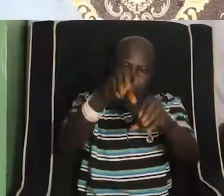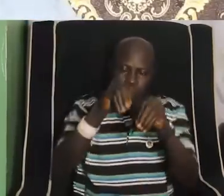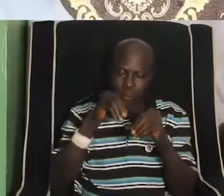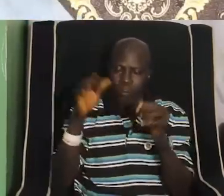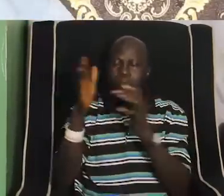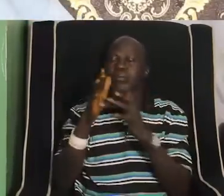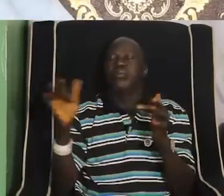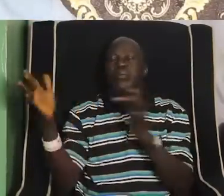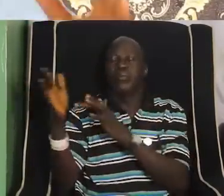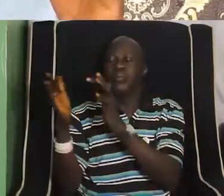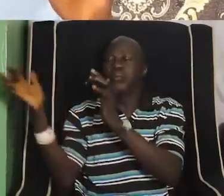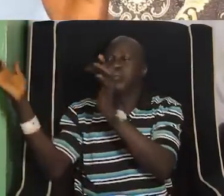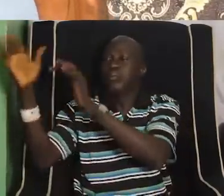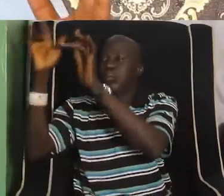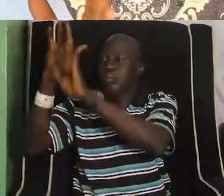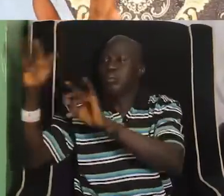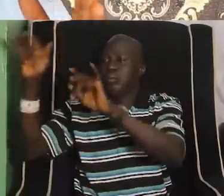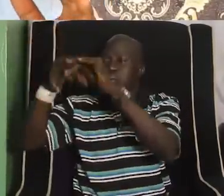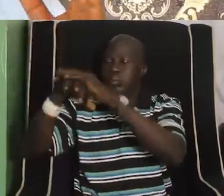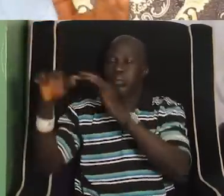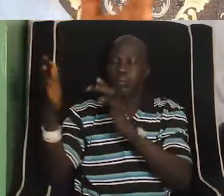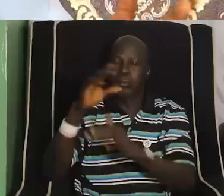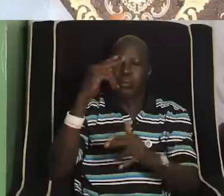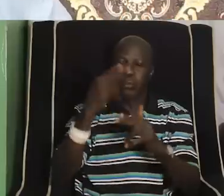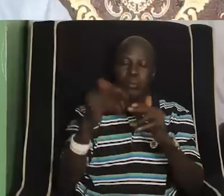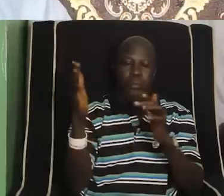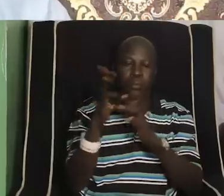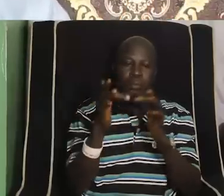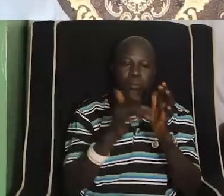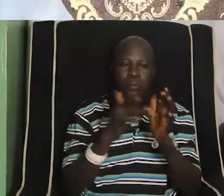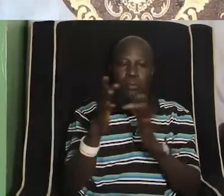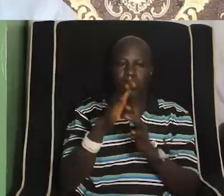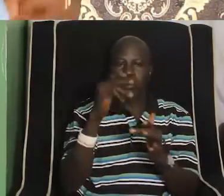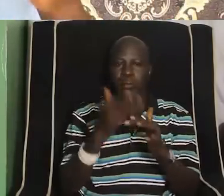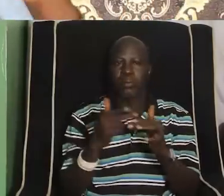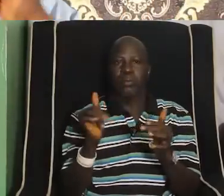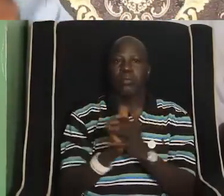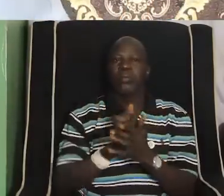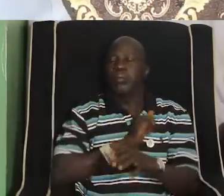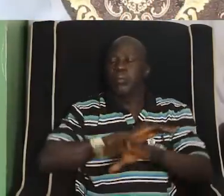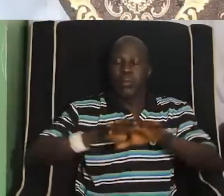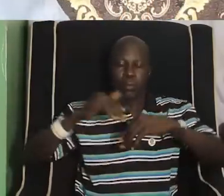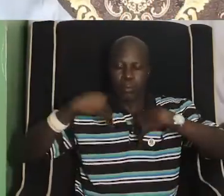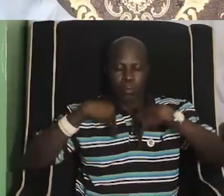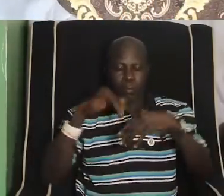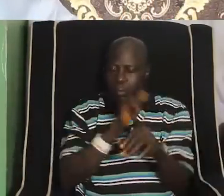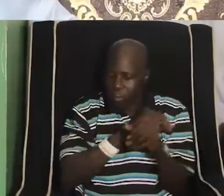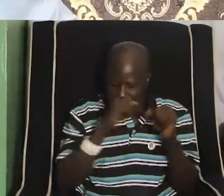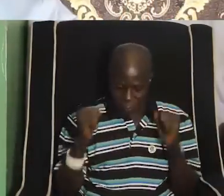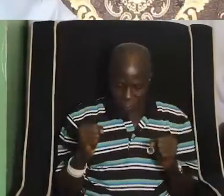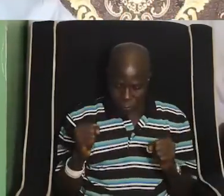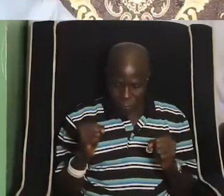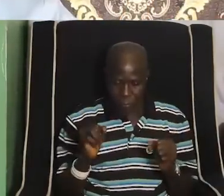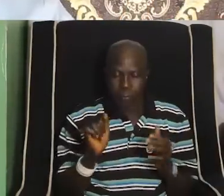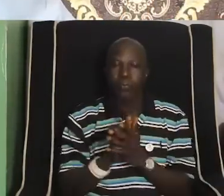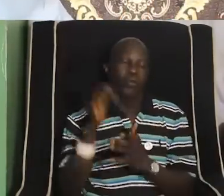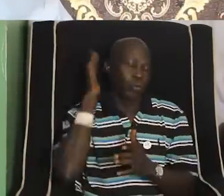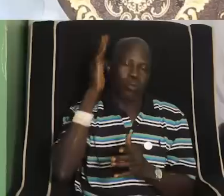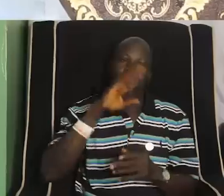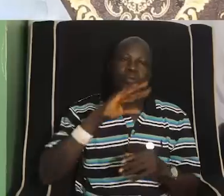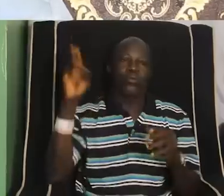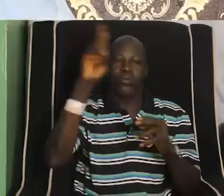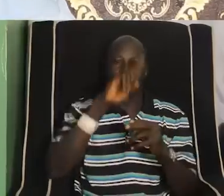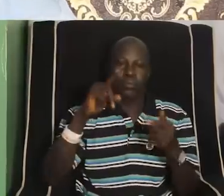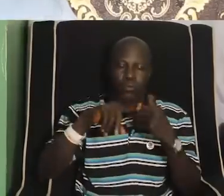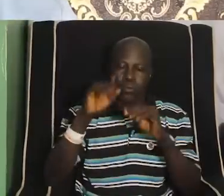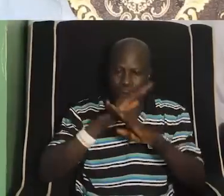lórúkọ Jésù. You obtain mercy in Jesus. Elahida Baruch Alaye Anoiba. Mi ò mọ irú agbára náà. I don't know such forces. Tí wọ́n fi dá ẹ dúró.